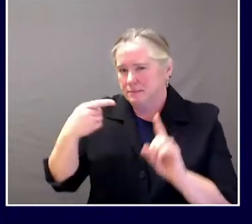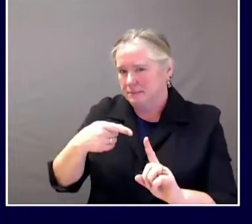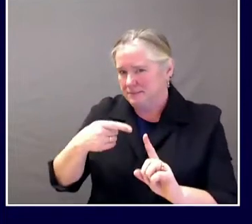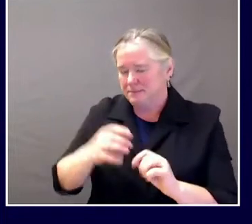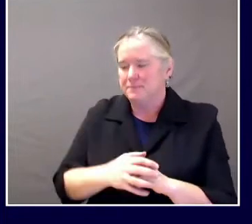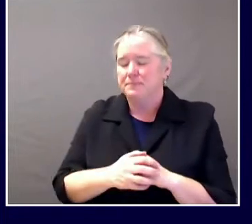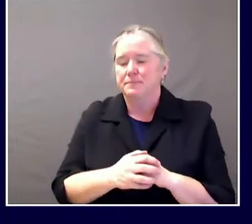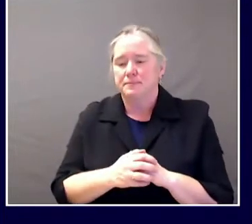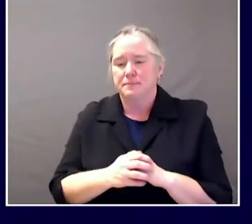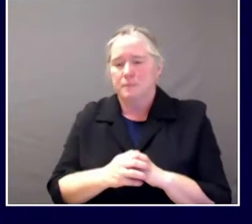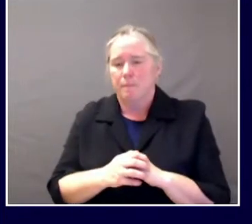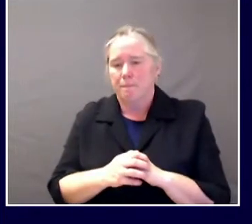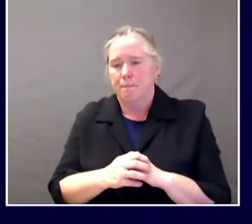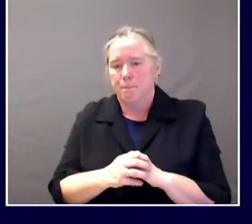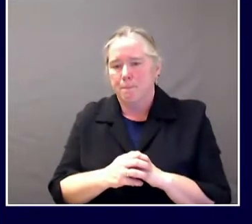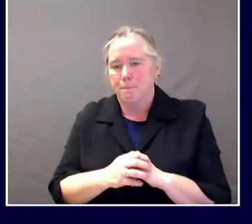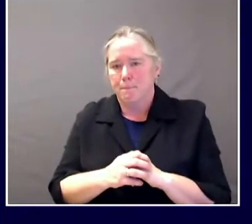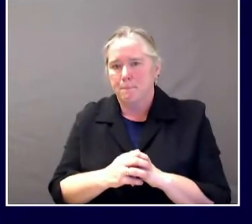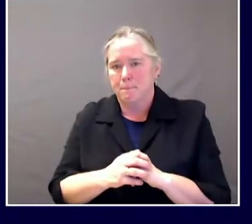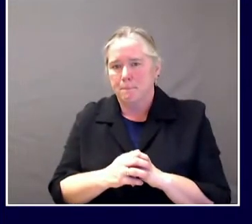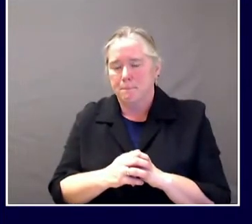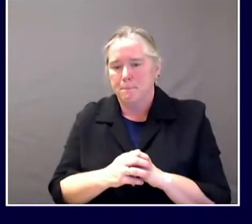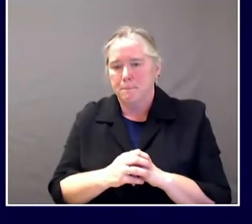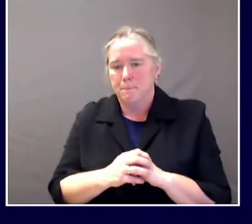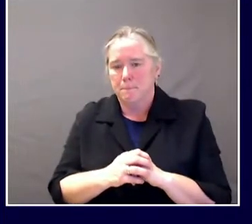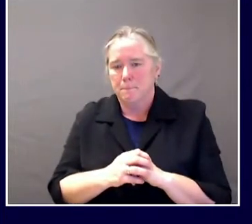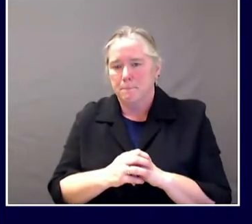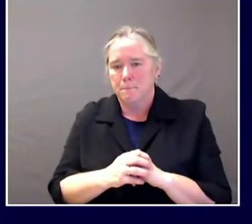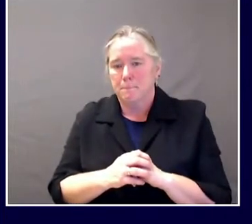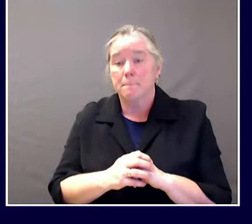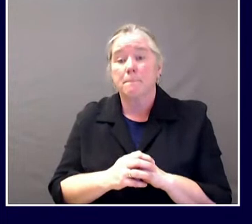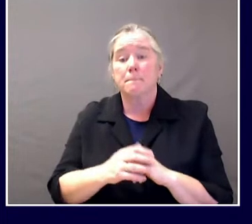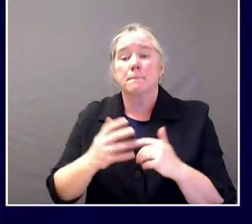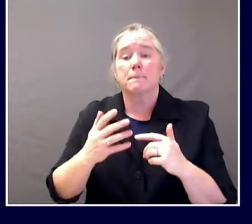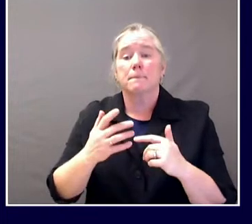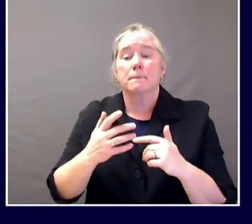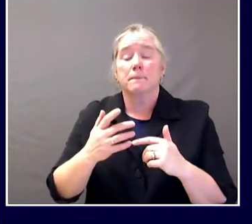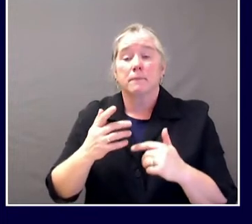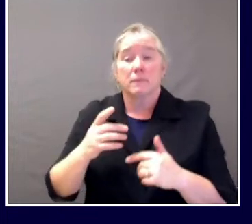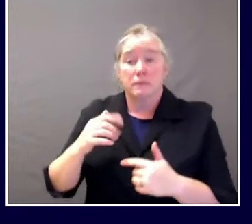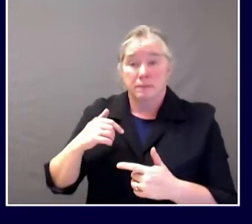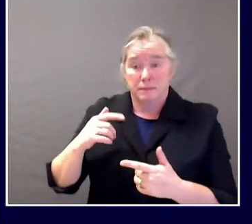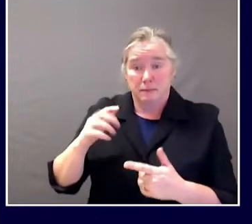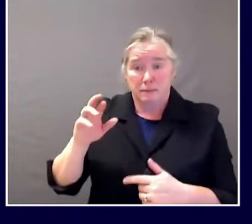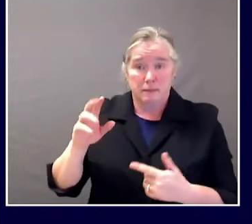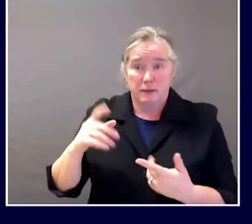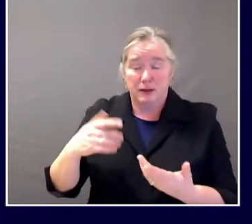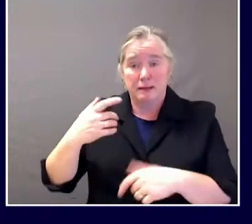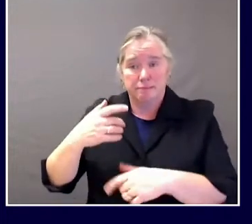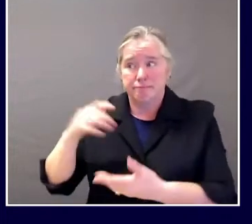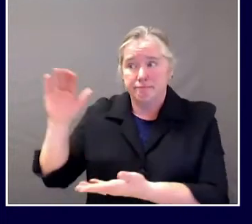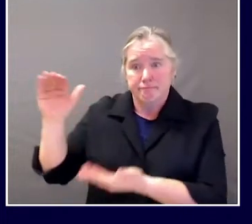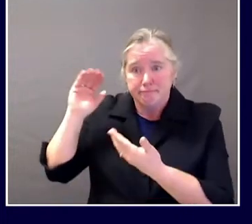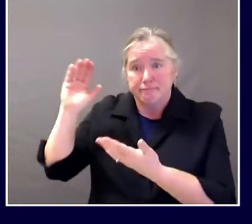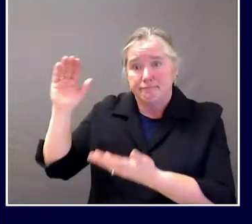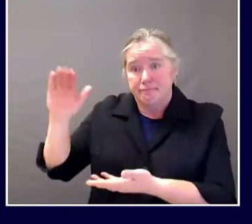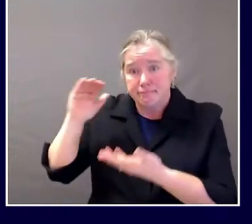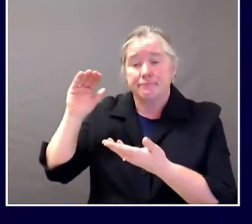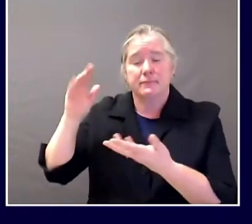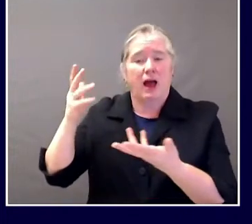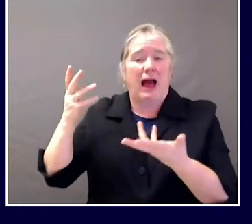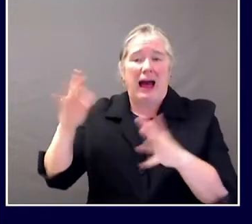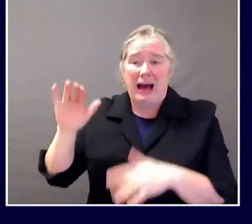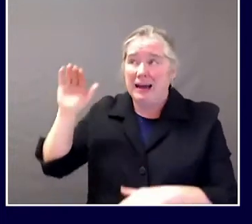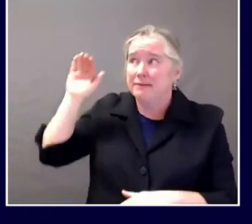Steve. I have expressed my concern over the rollout and the pace of